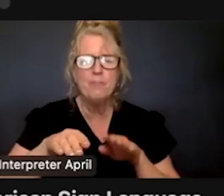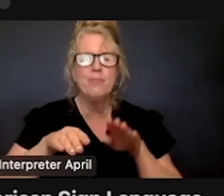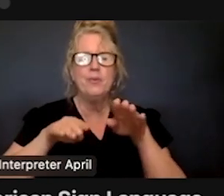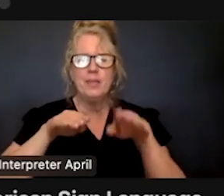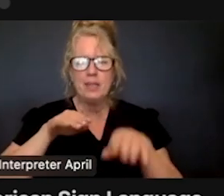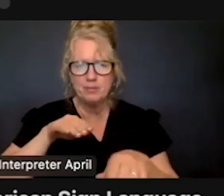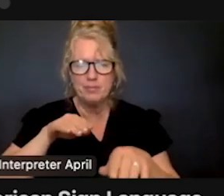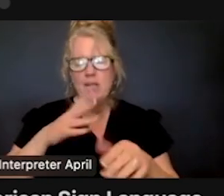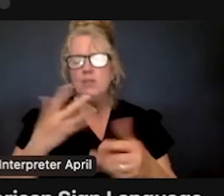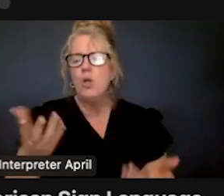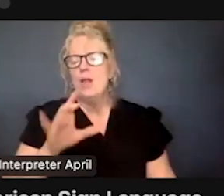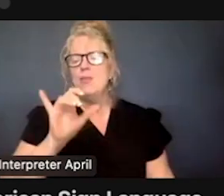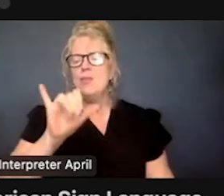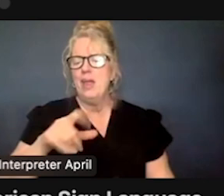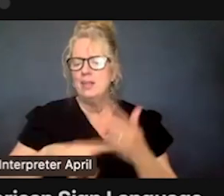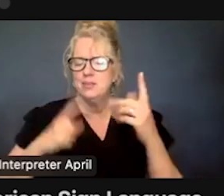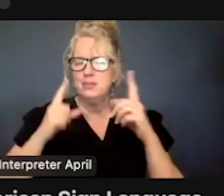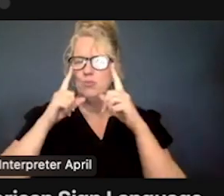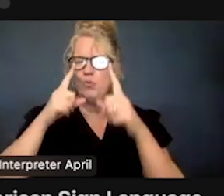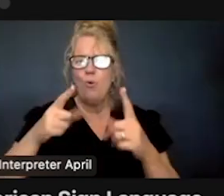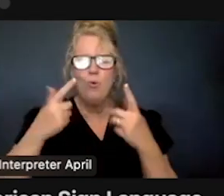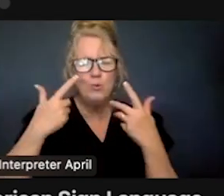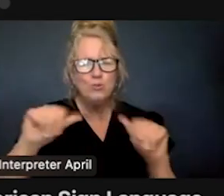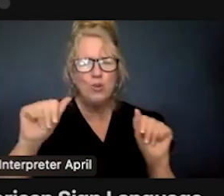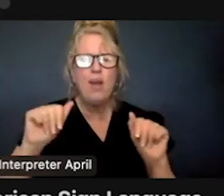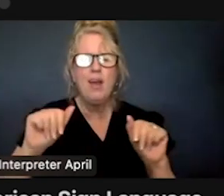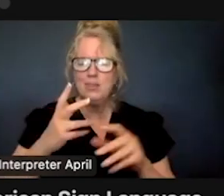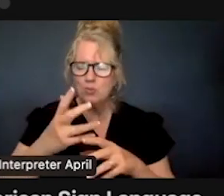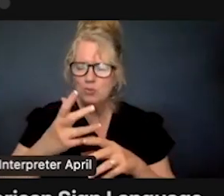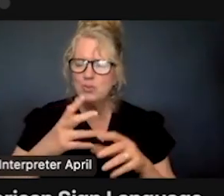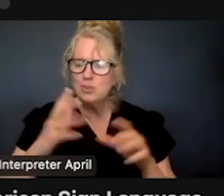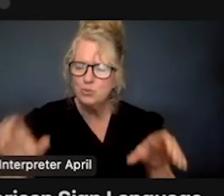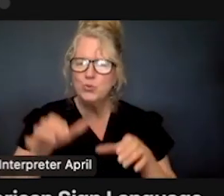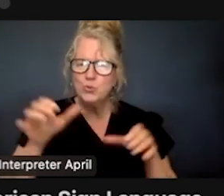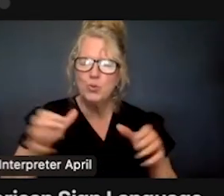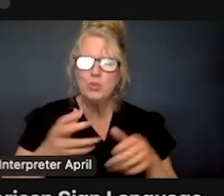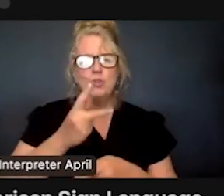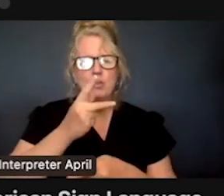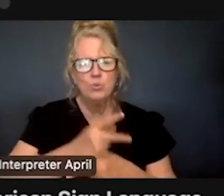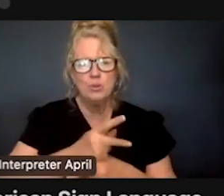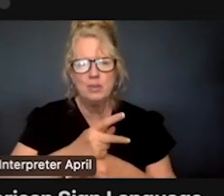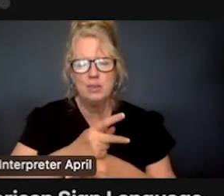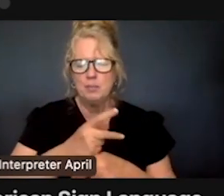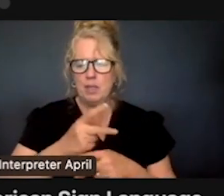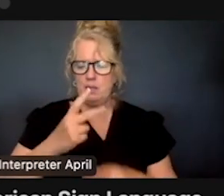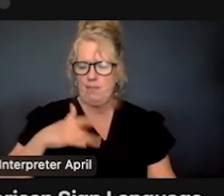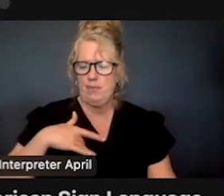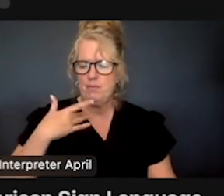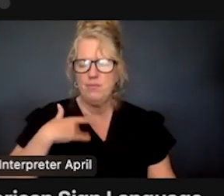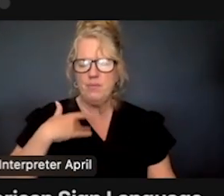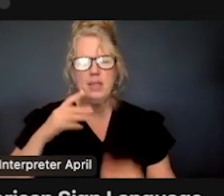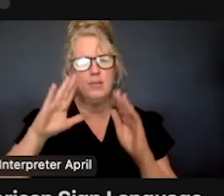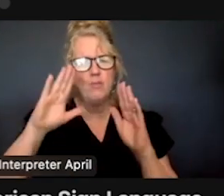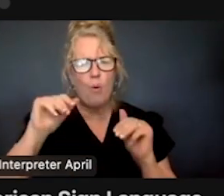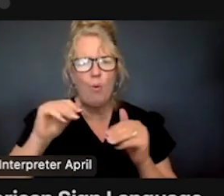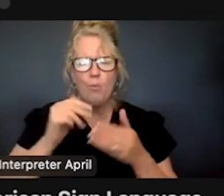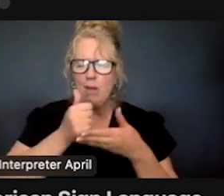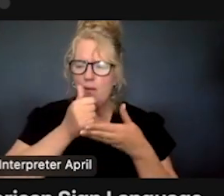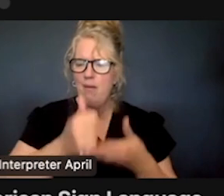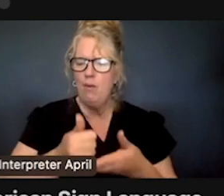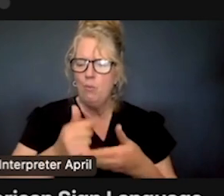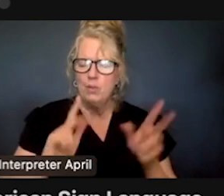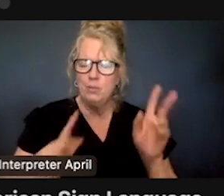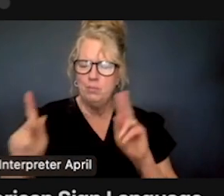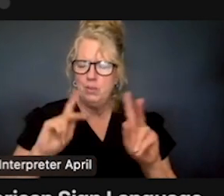that that's what we are trying to do, is to really maintain that feeling of hope, helping people to